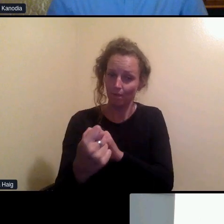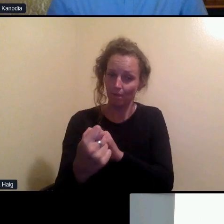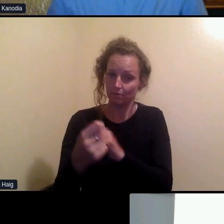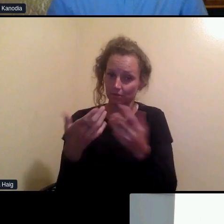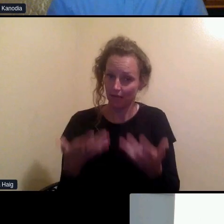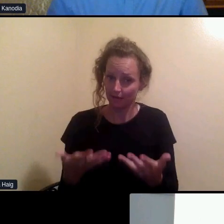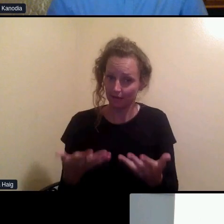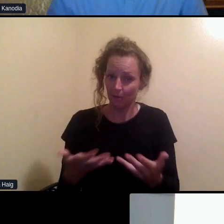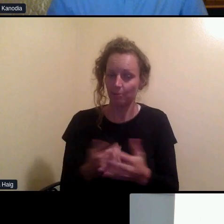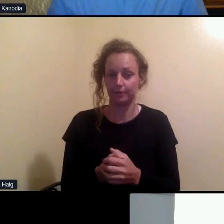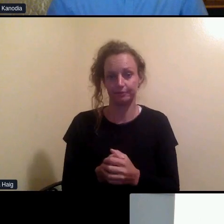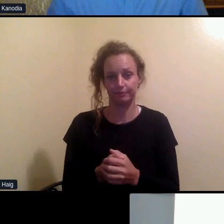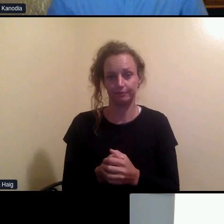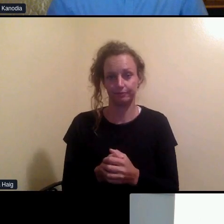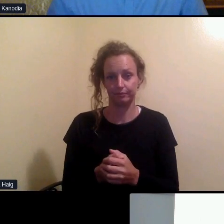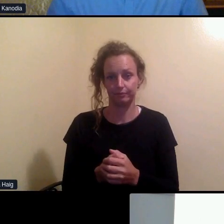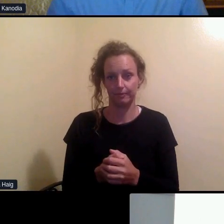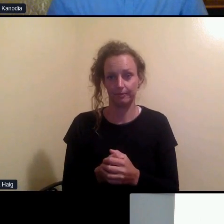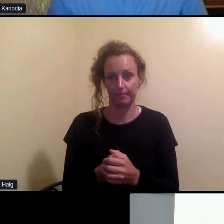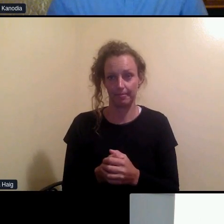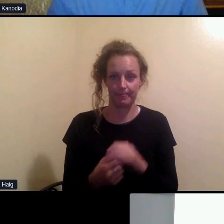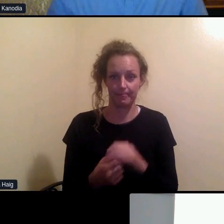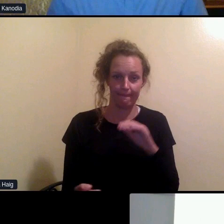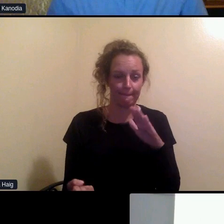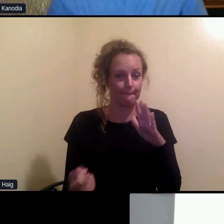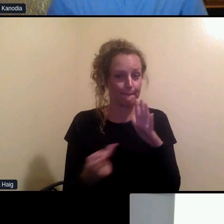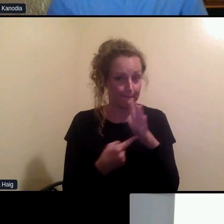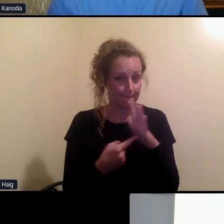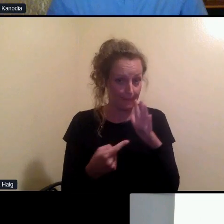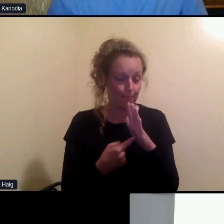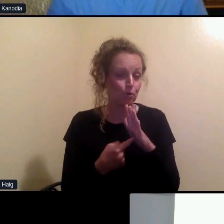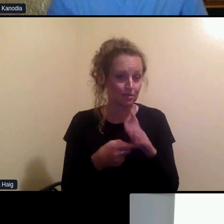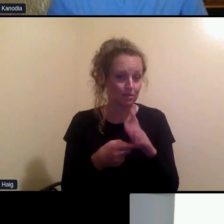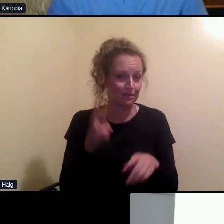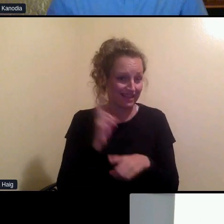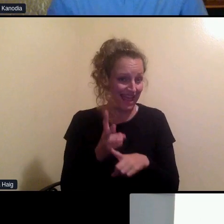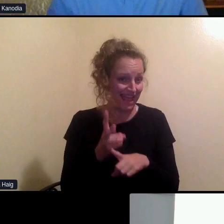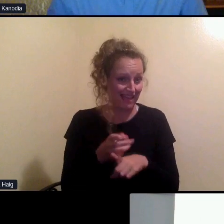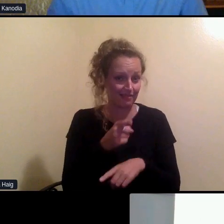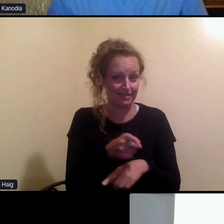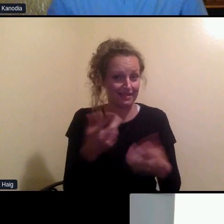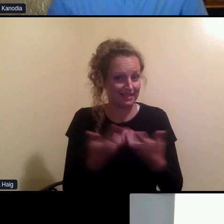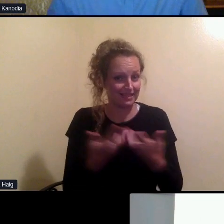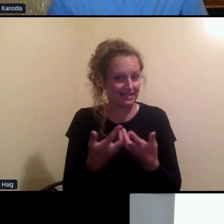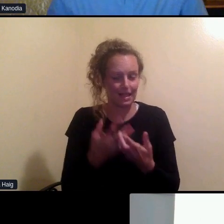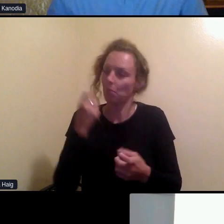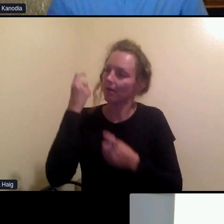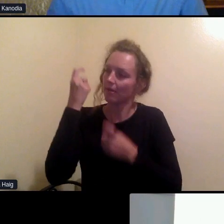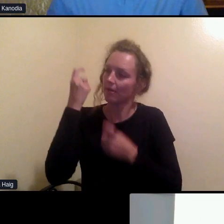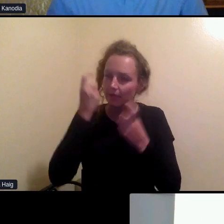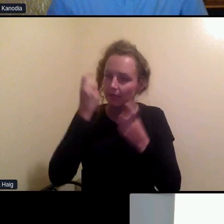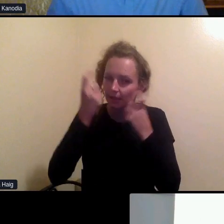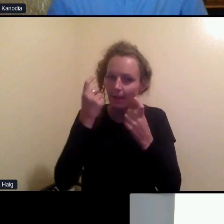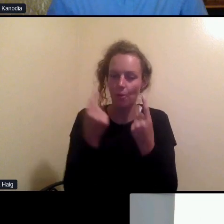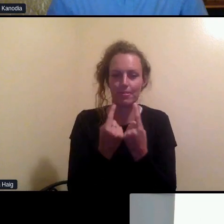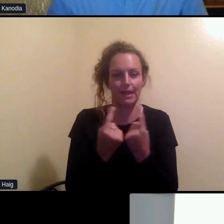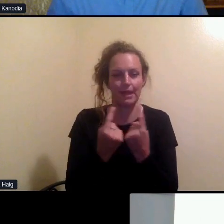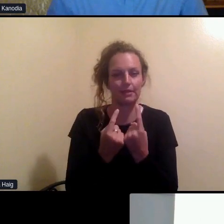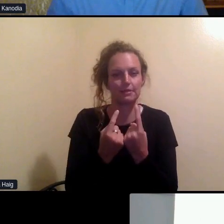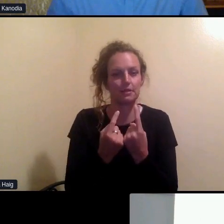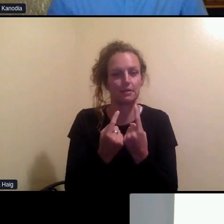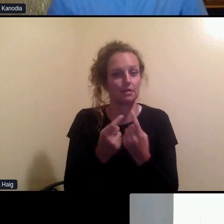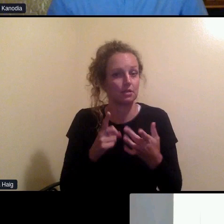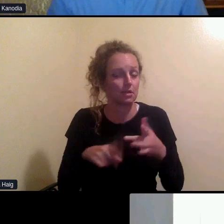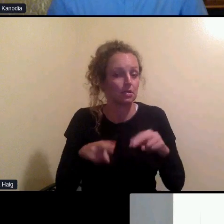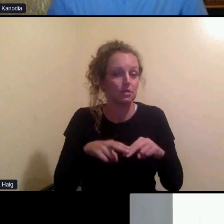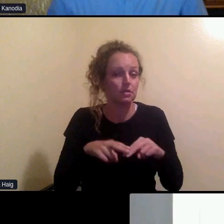technology is that that's how we're booking. That's how we're looking at things. That's how we're booking our trips. So if you're not accessible, you can guarantee we're